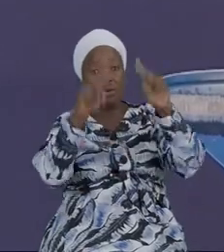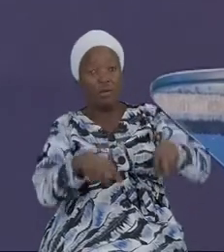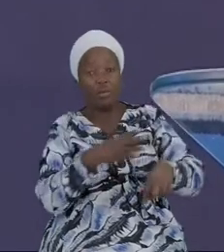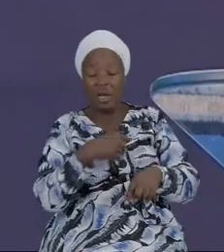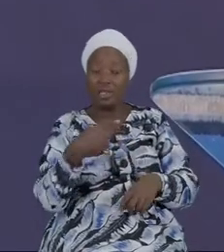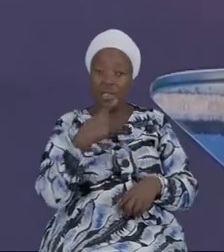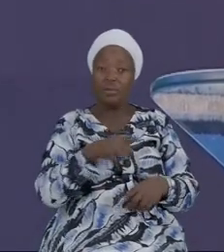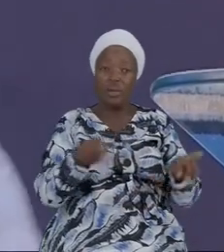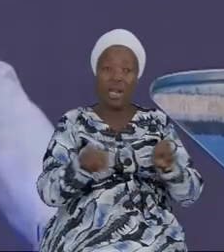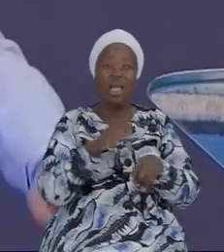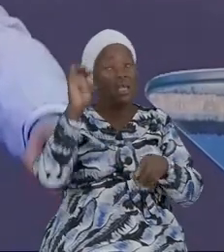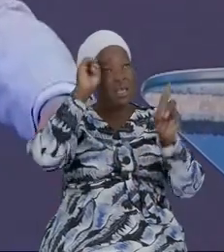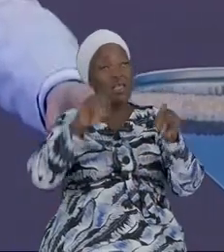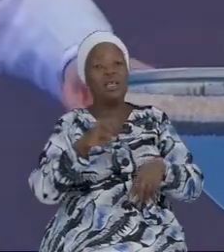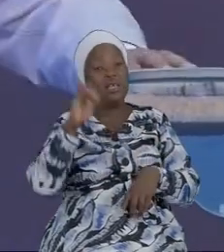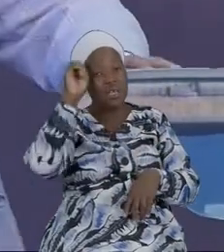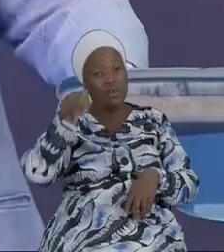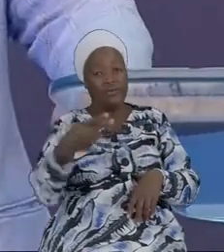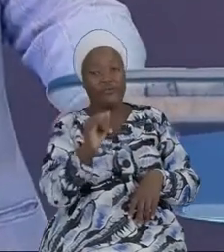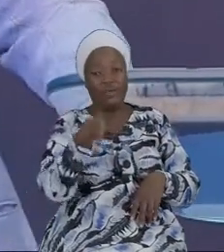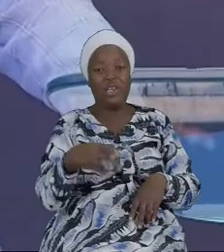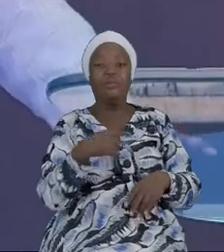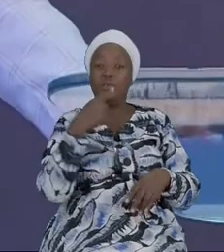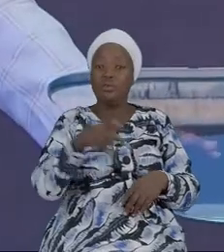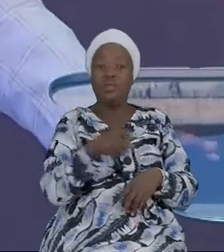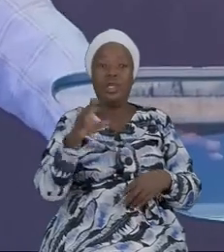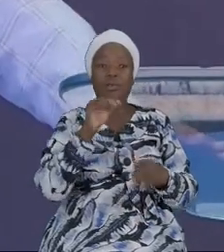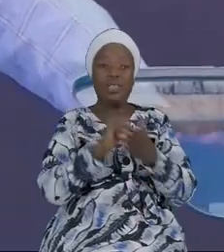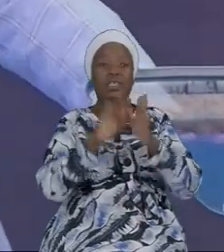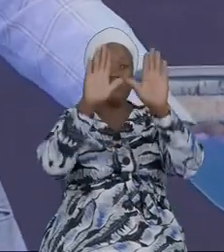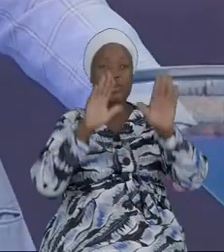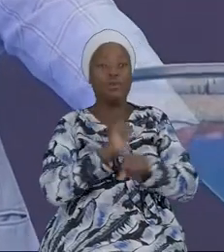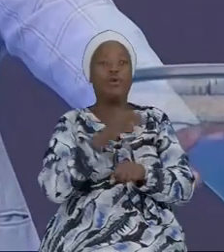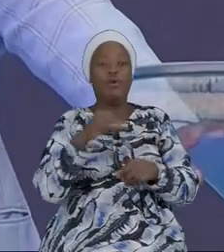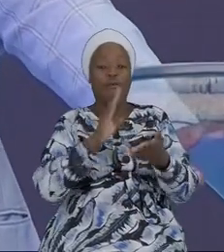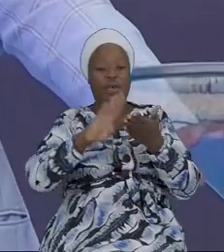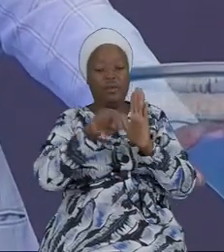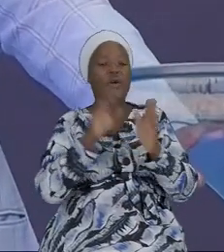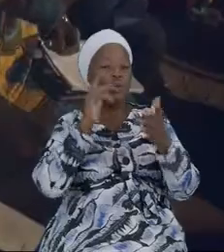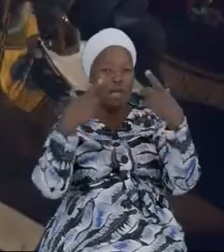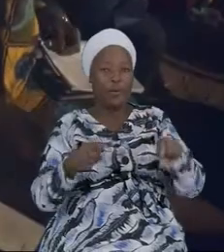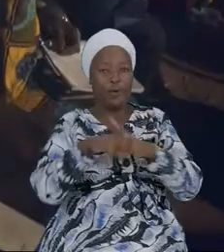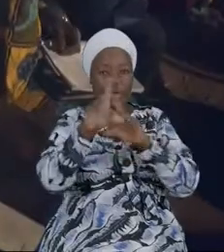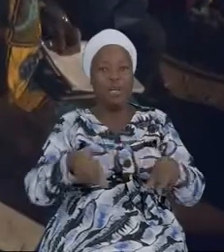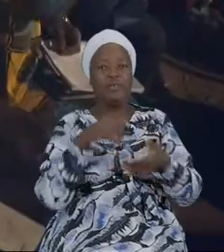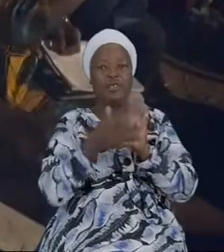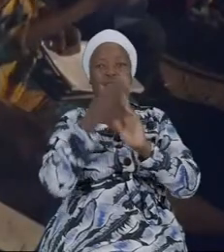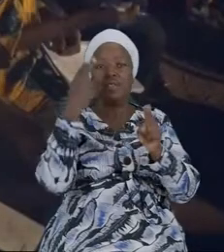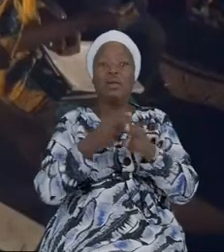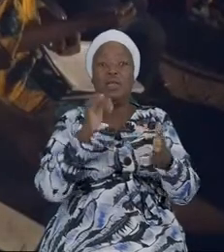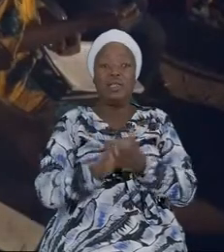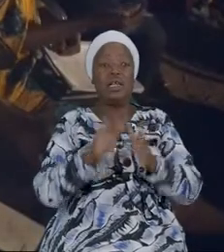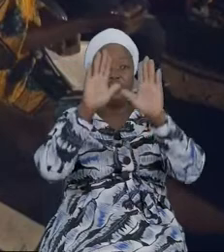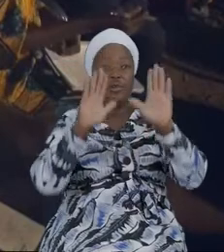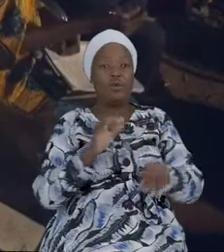and tell you, like he told them, that miracle of forgiveness will happen in your life. That miracle